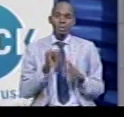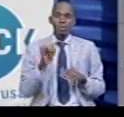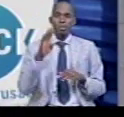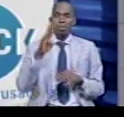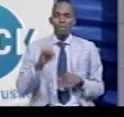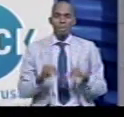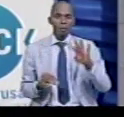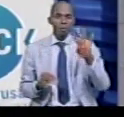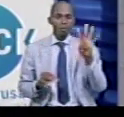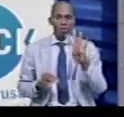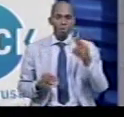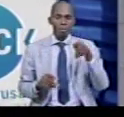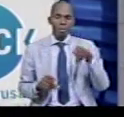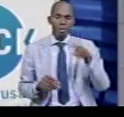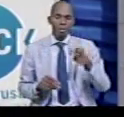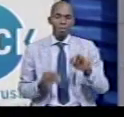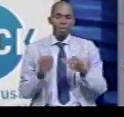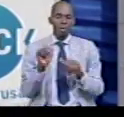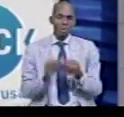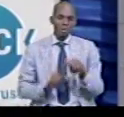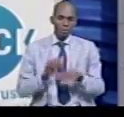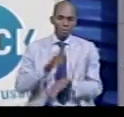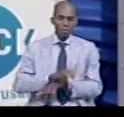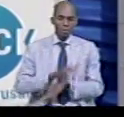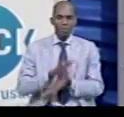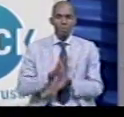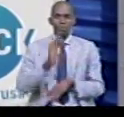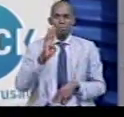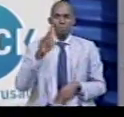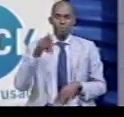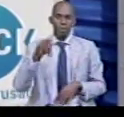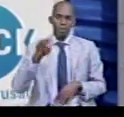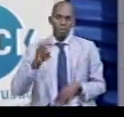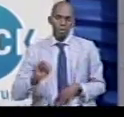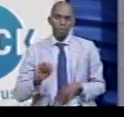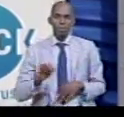crusade starts every evening at this place.